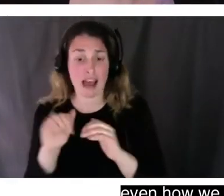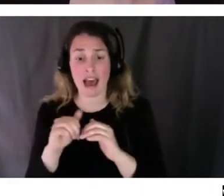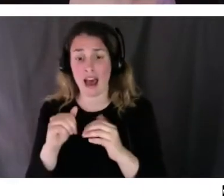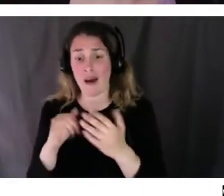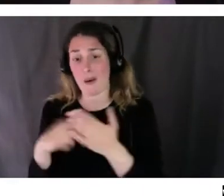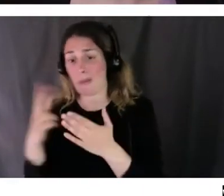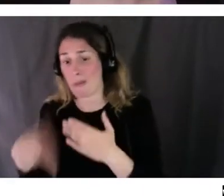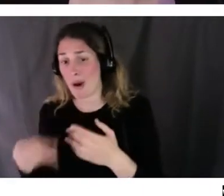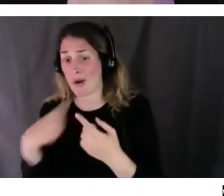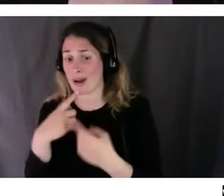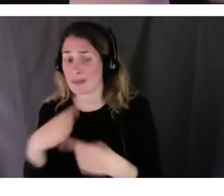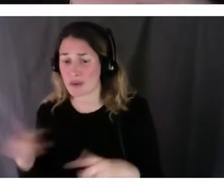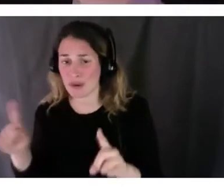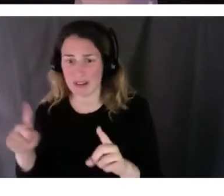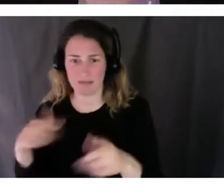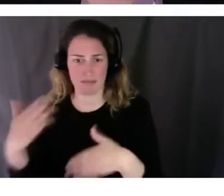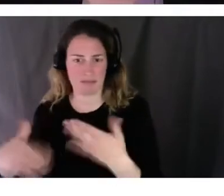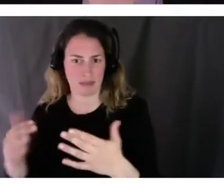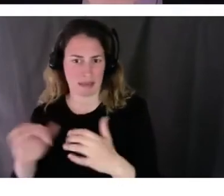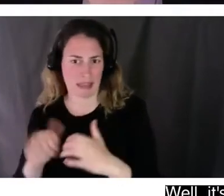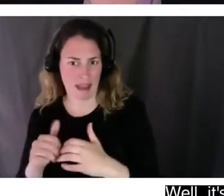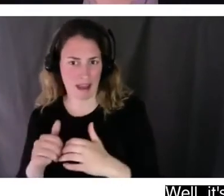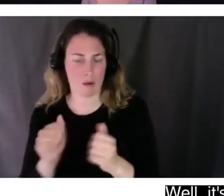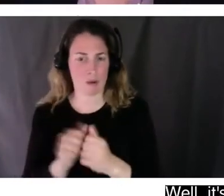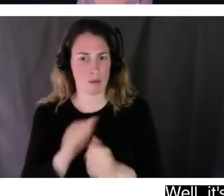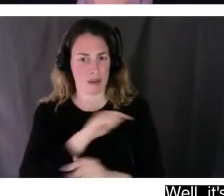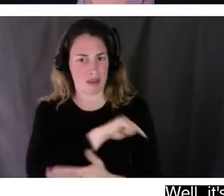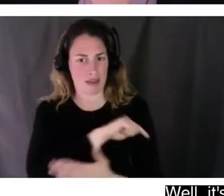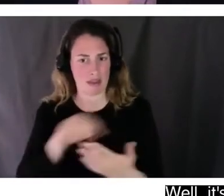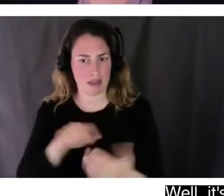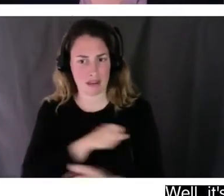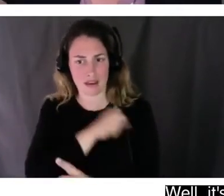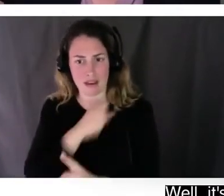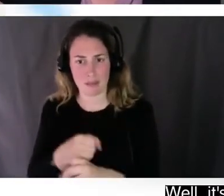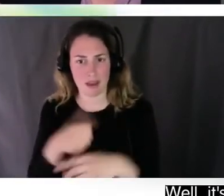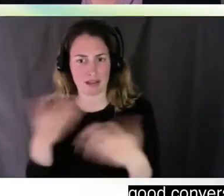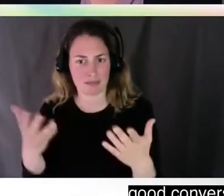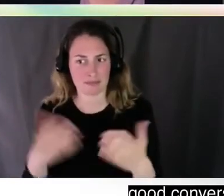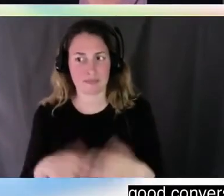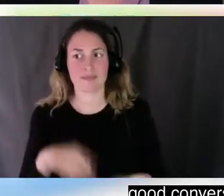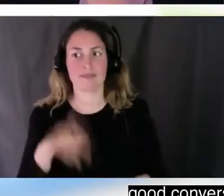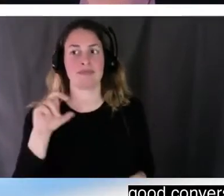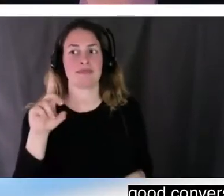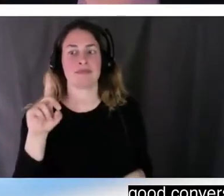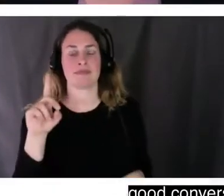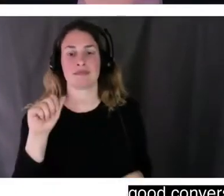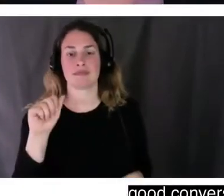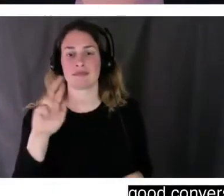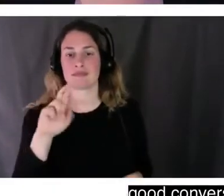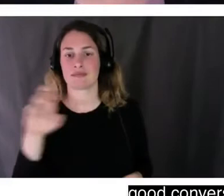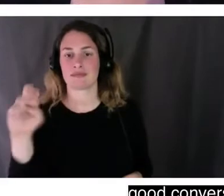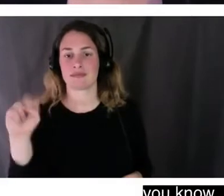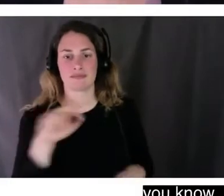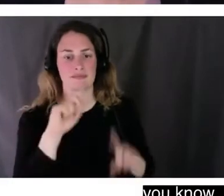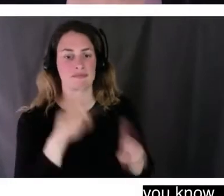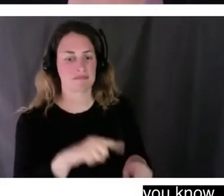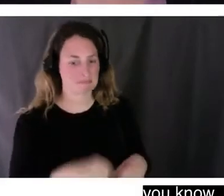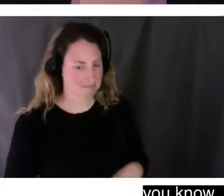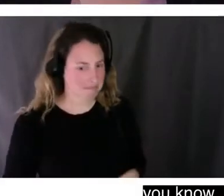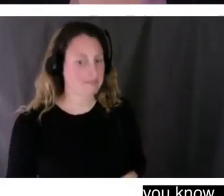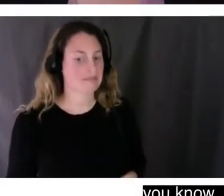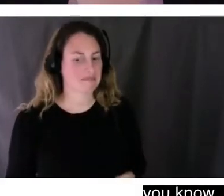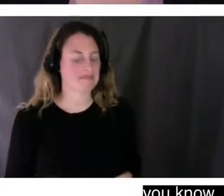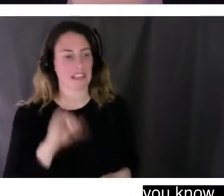are today with that information. Well, it's interesting. It's a good conversation and a great segue. I